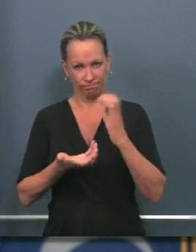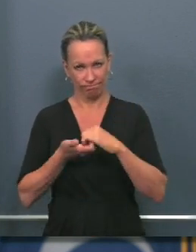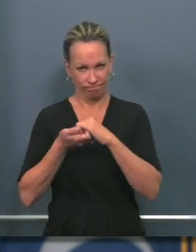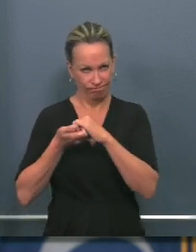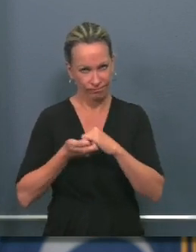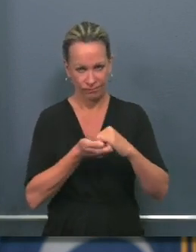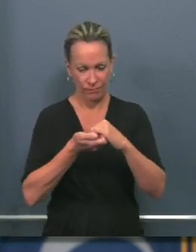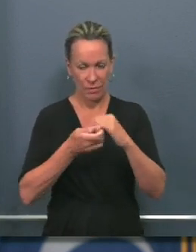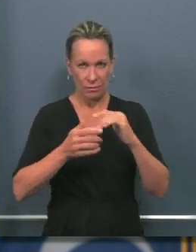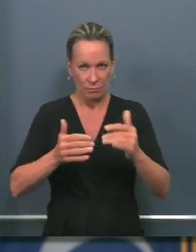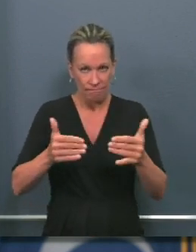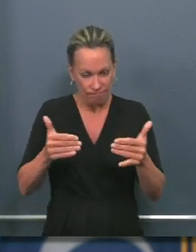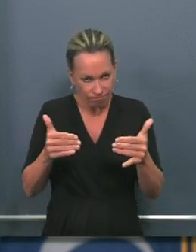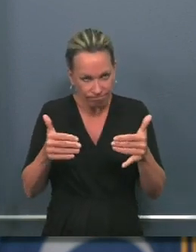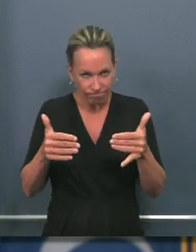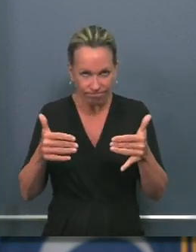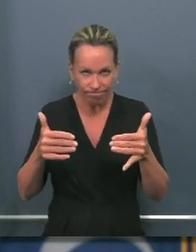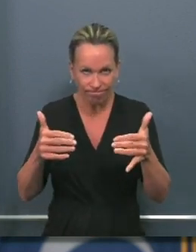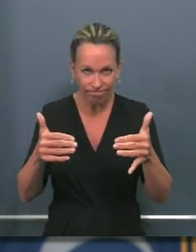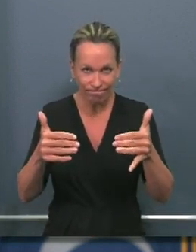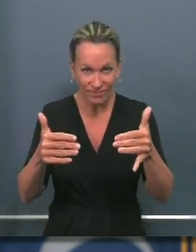questions. Jeremy White, Politico.